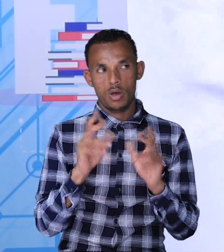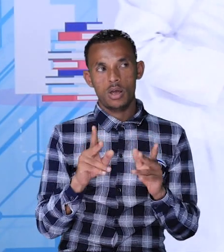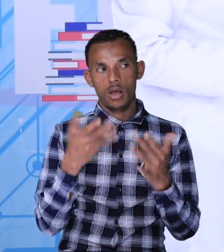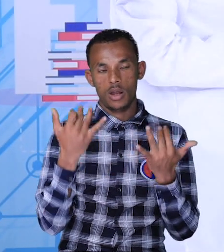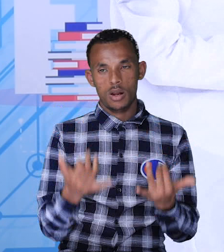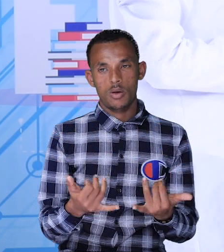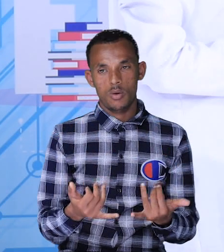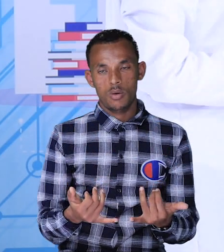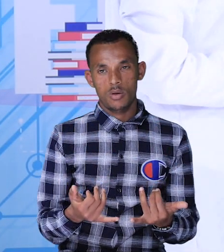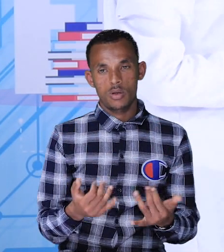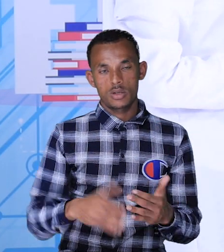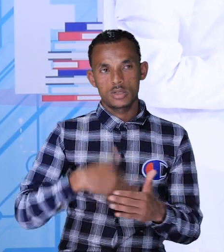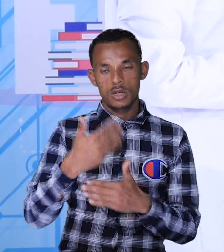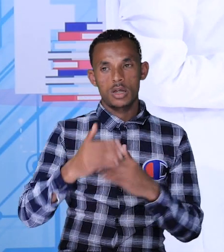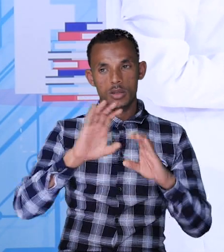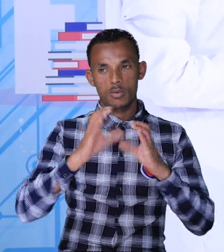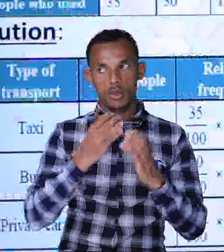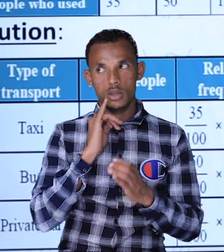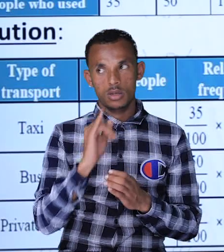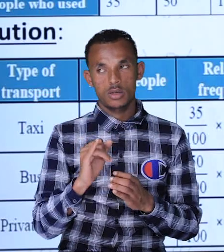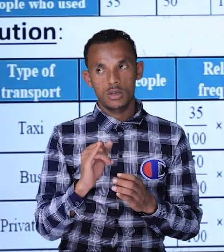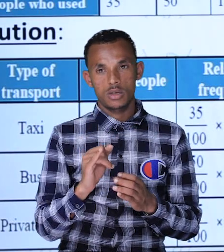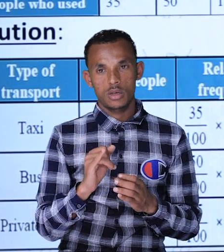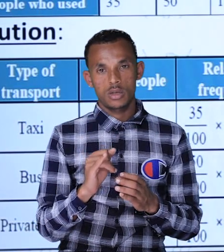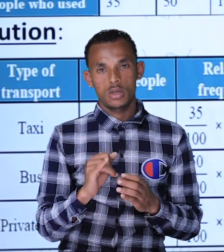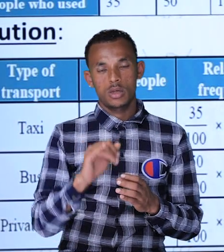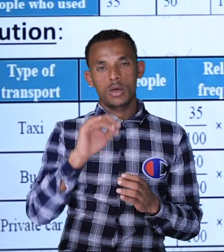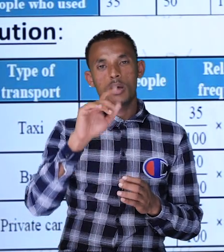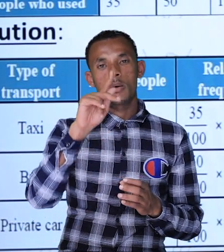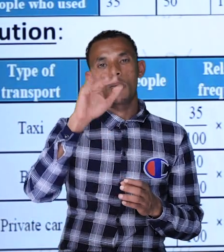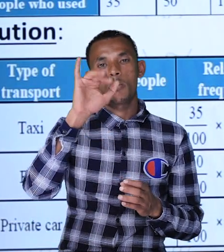now the next part is, it's a pie chart.